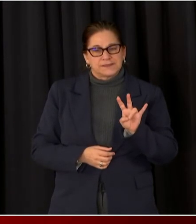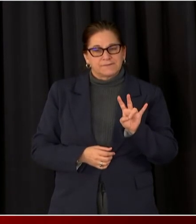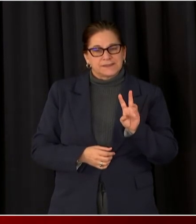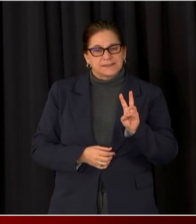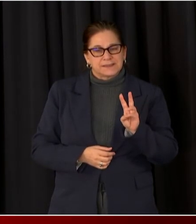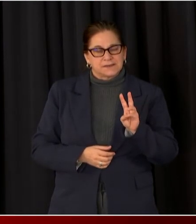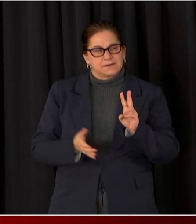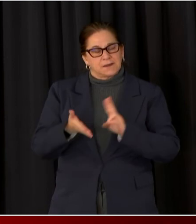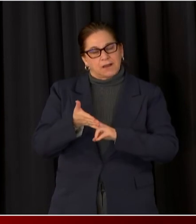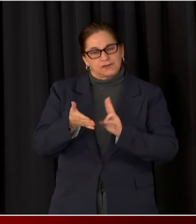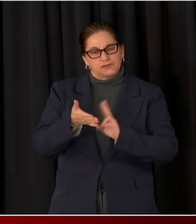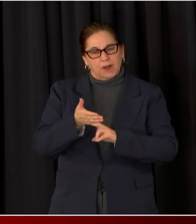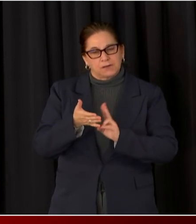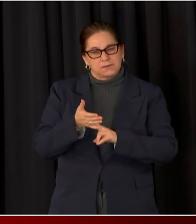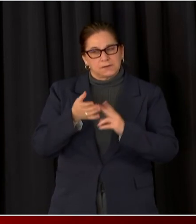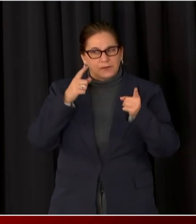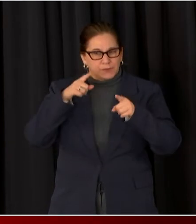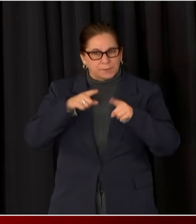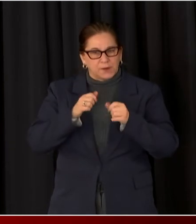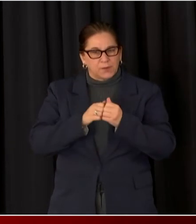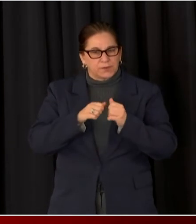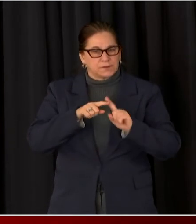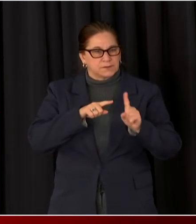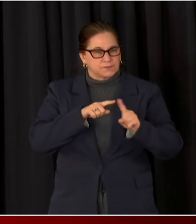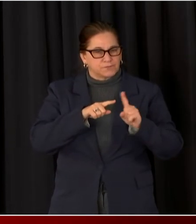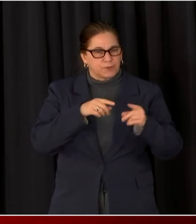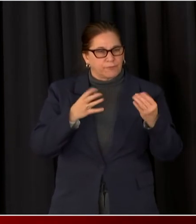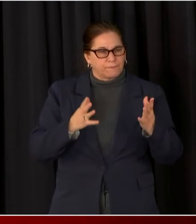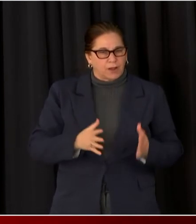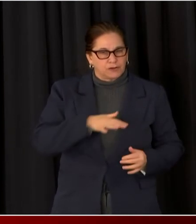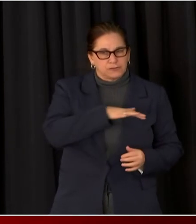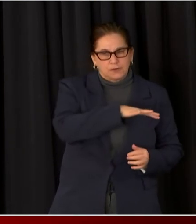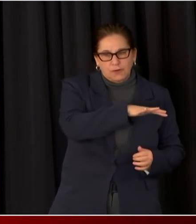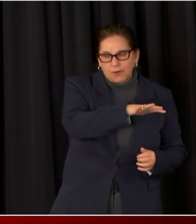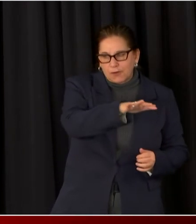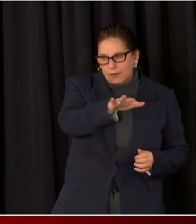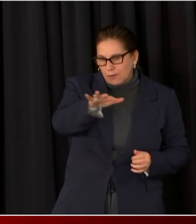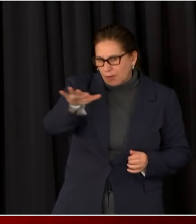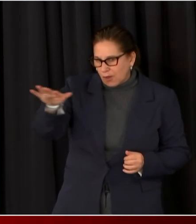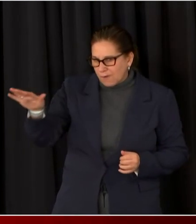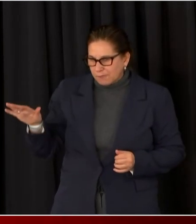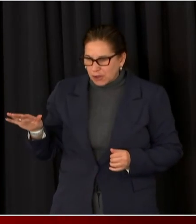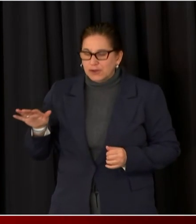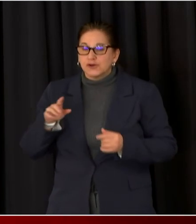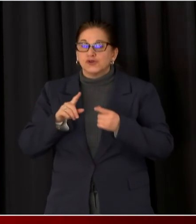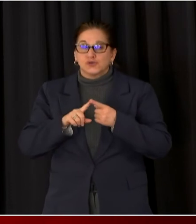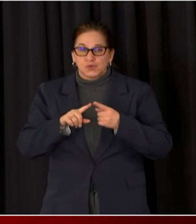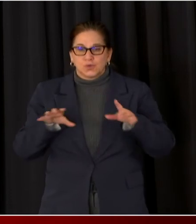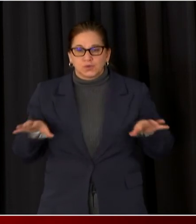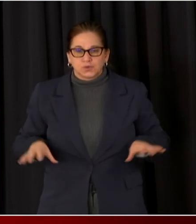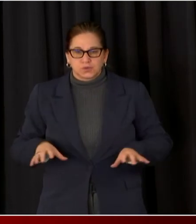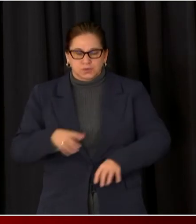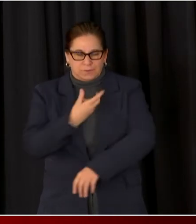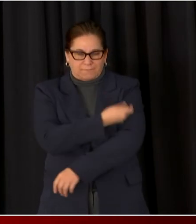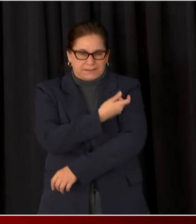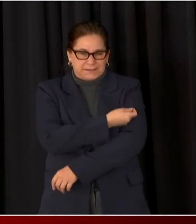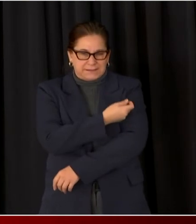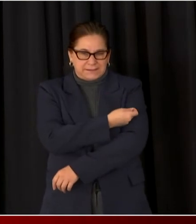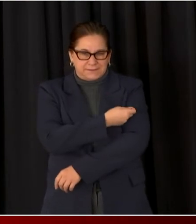urgent cares, and other healthcare facilities. And these agreements will allow providers at those locations to order and administer